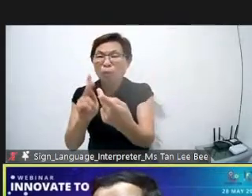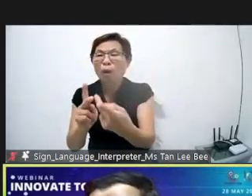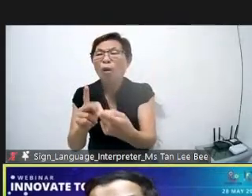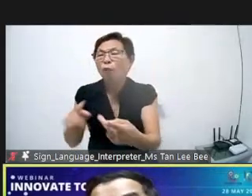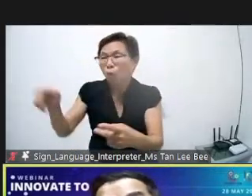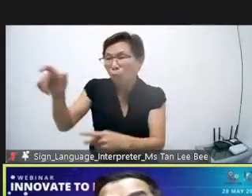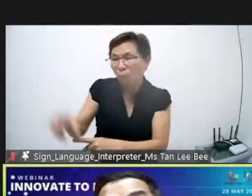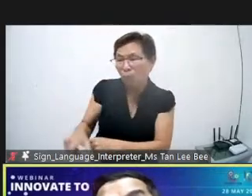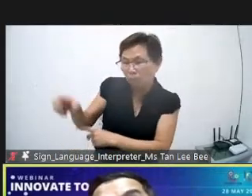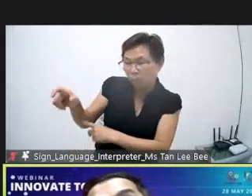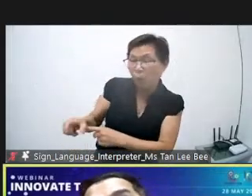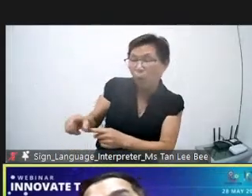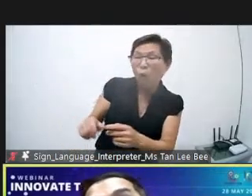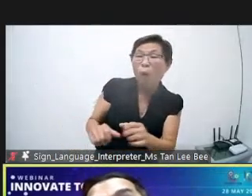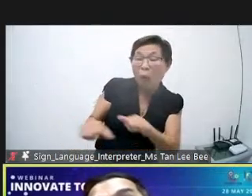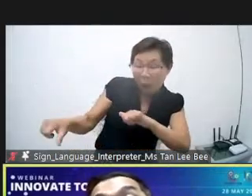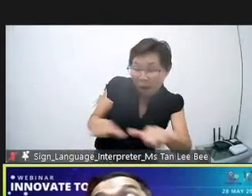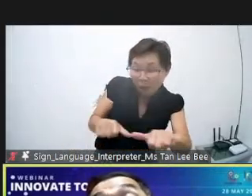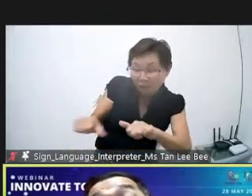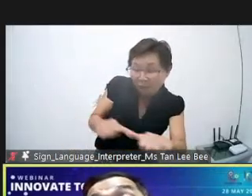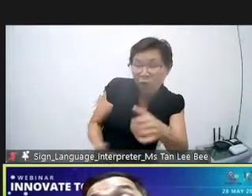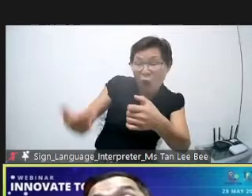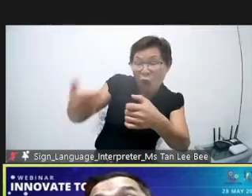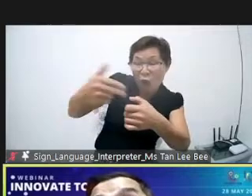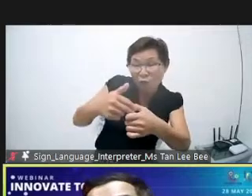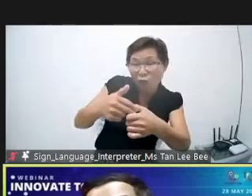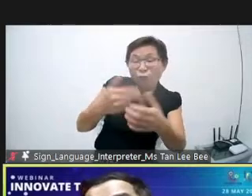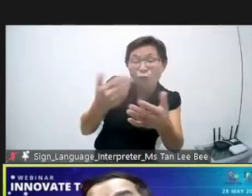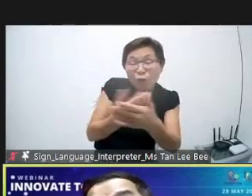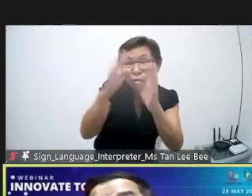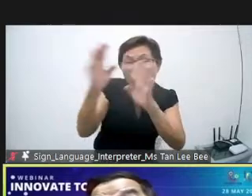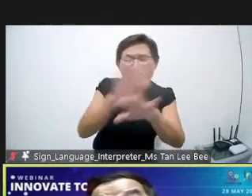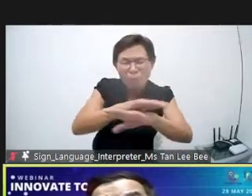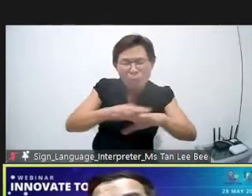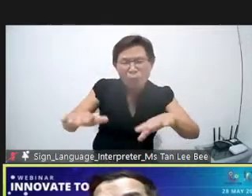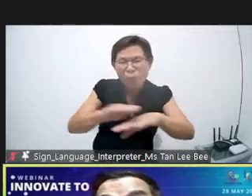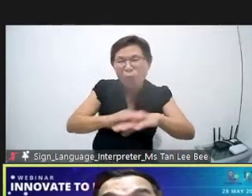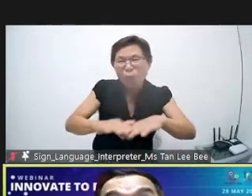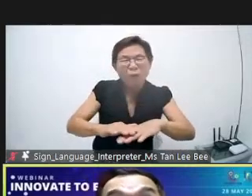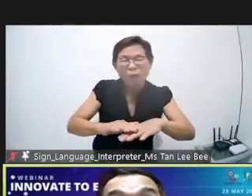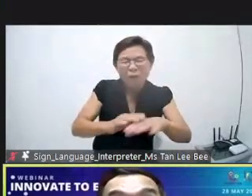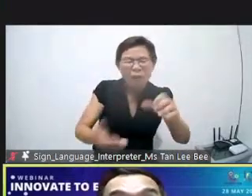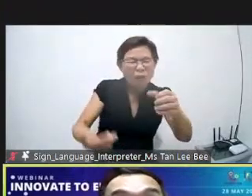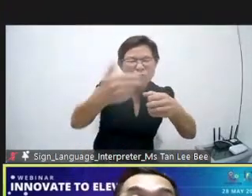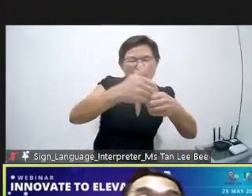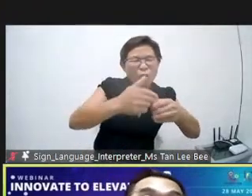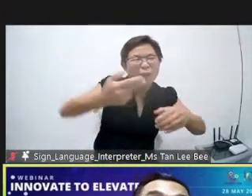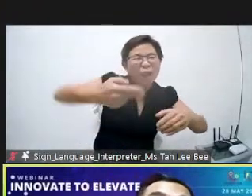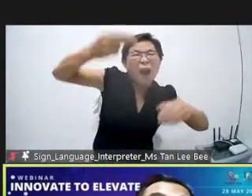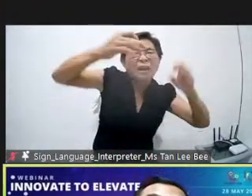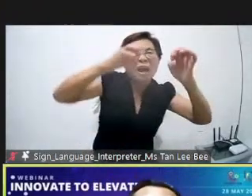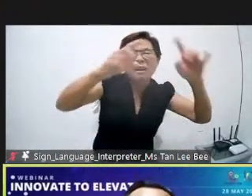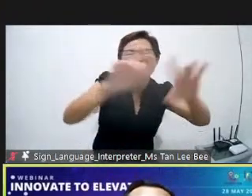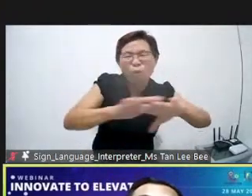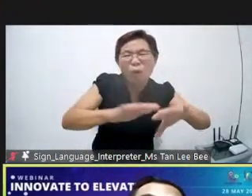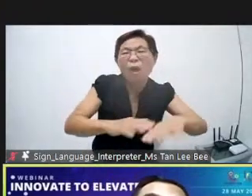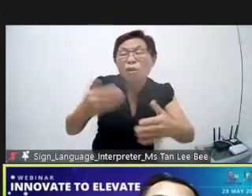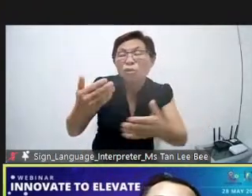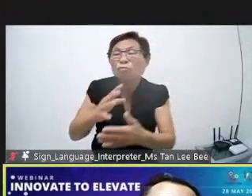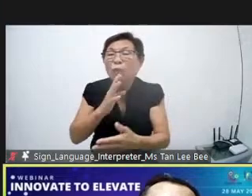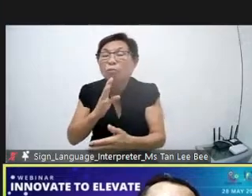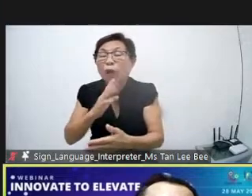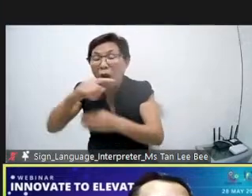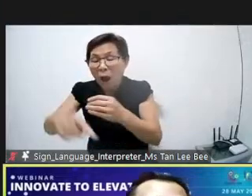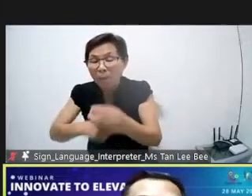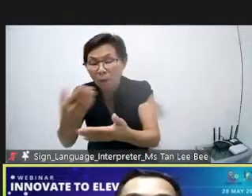education, in innovation, or someone who involved in higher education. But then just when we talk about innovation, as I mentioned, we